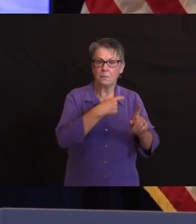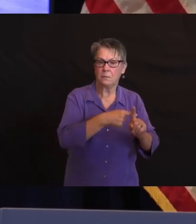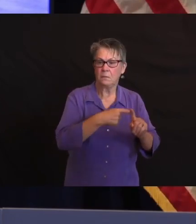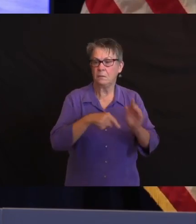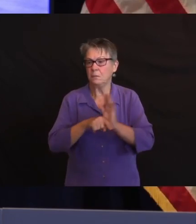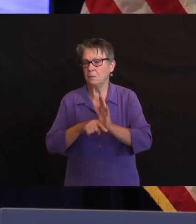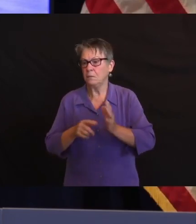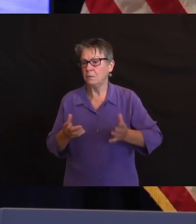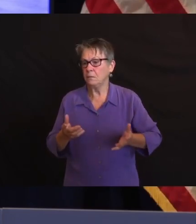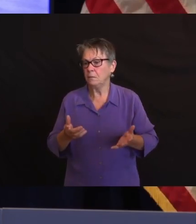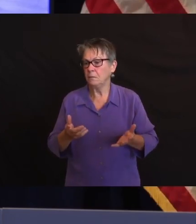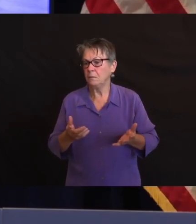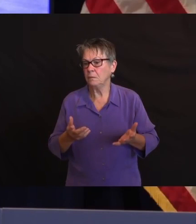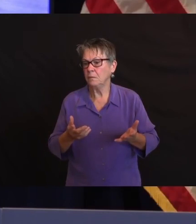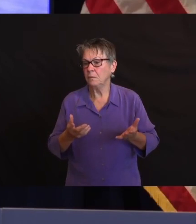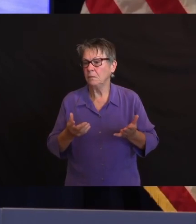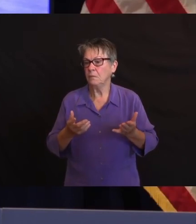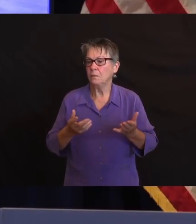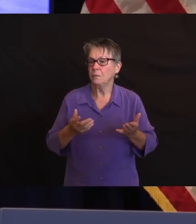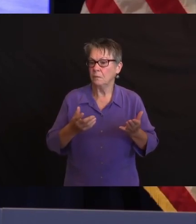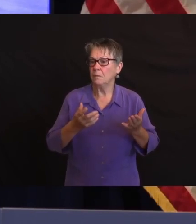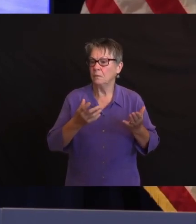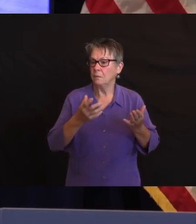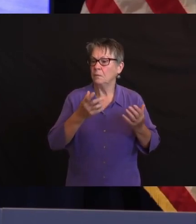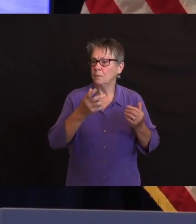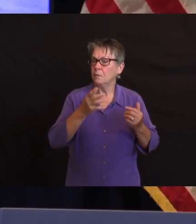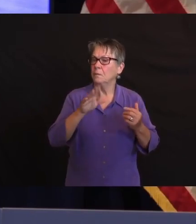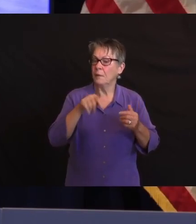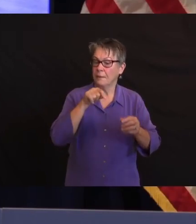97.1% sensitivity and a